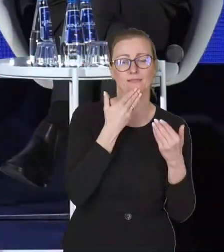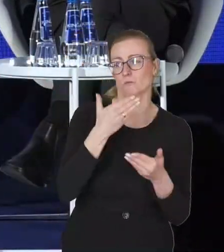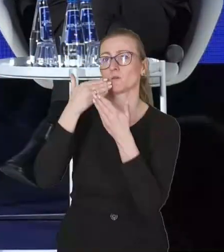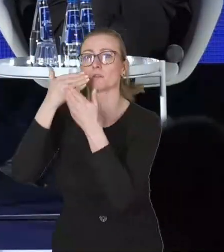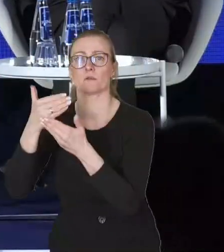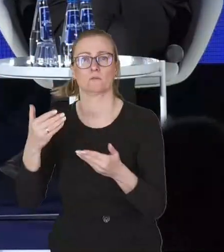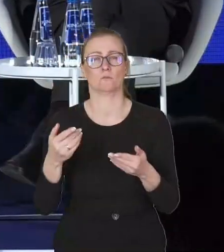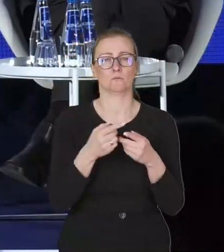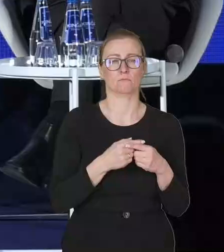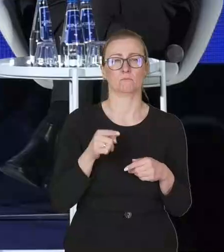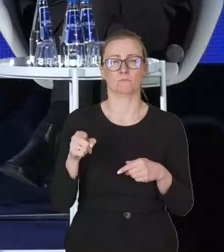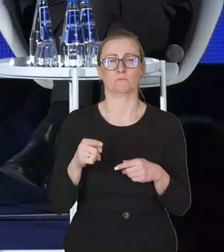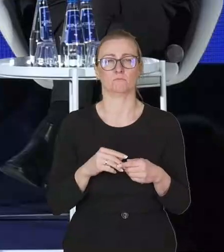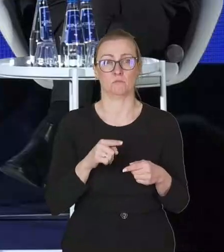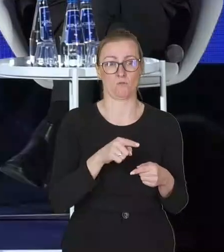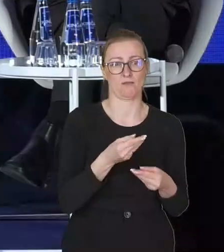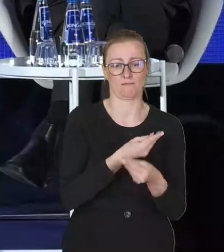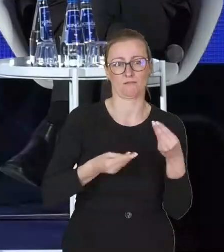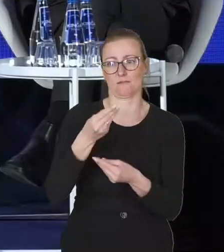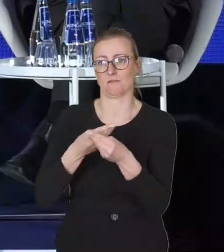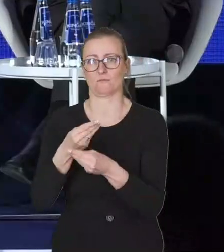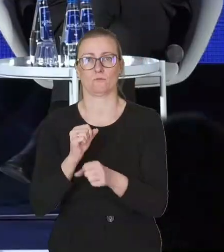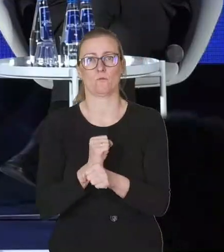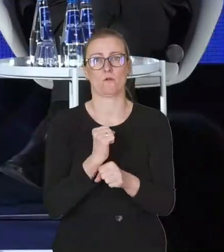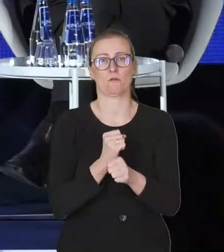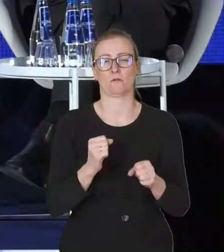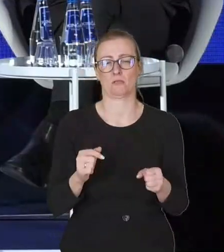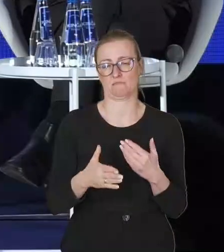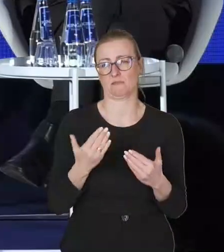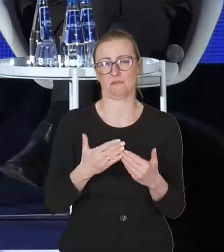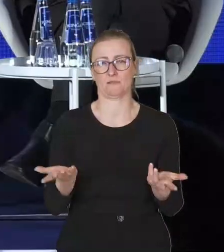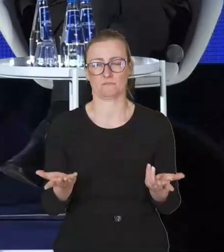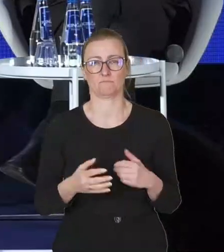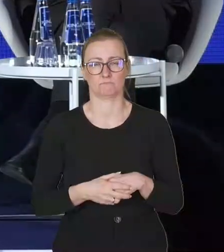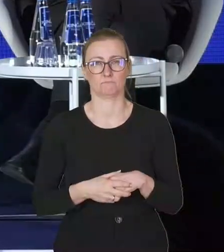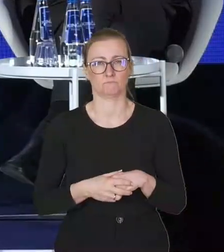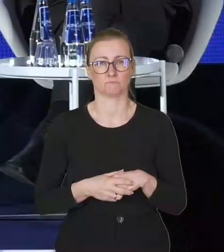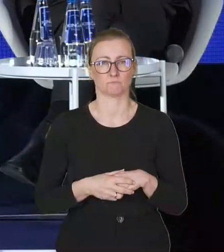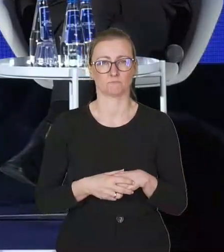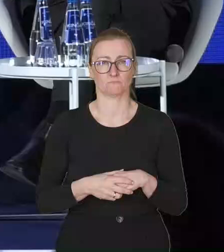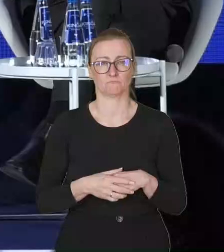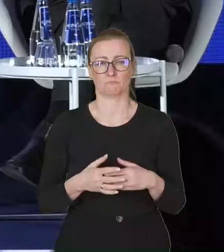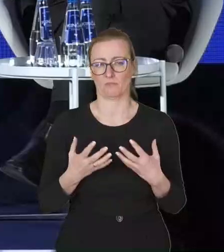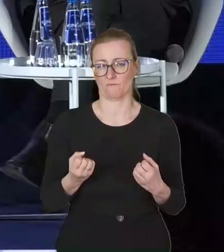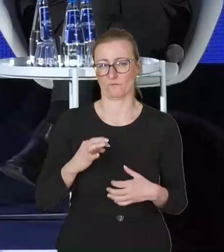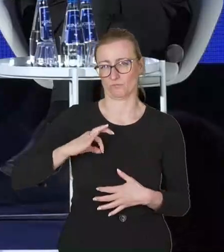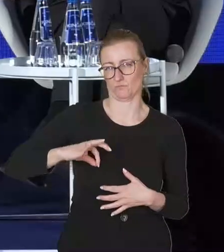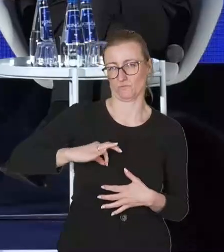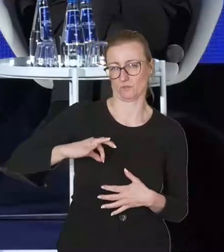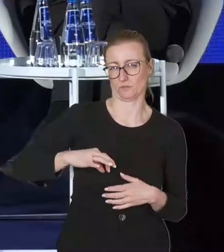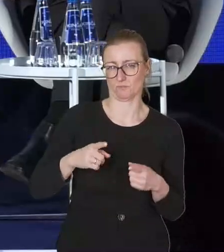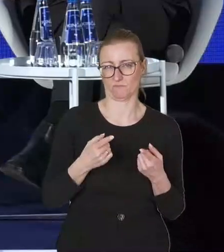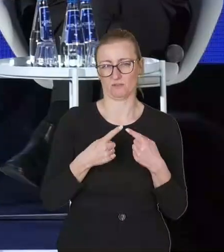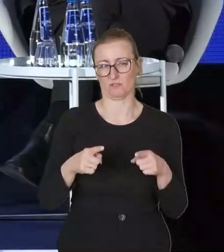business, because you have different profits, you know, that go to different pockets or different accounts. You have different